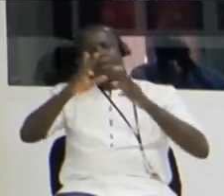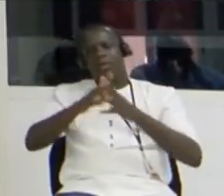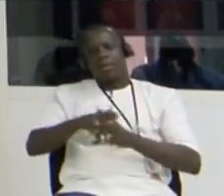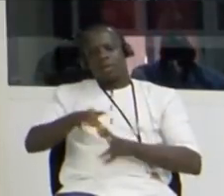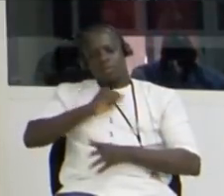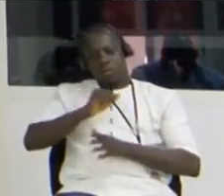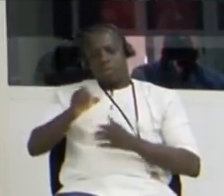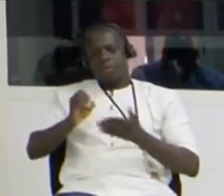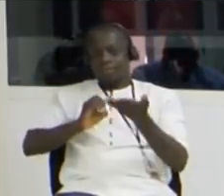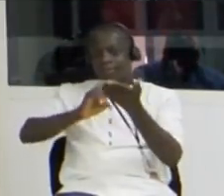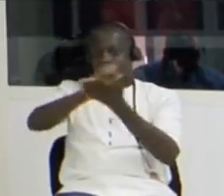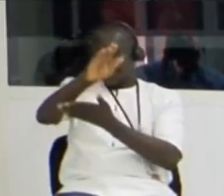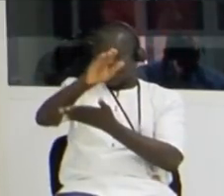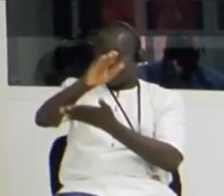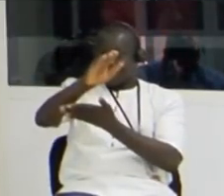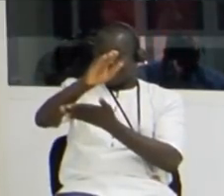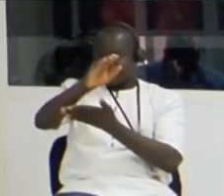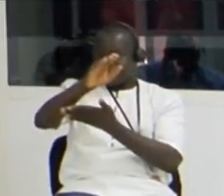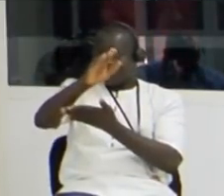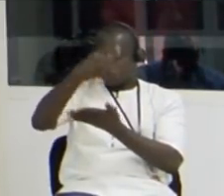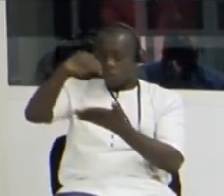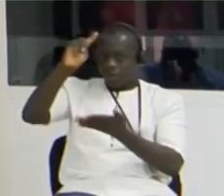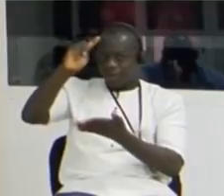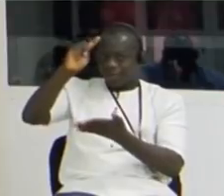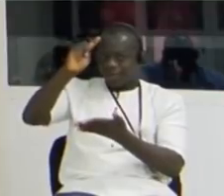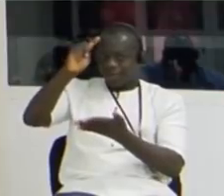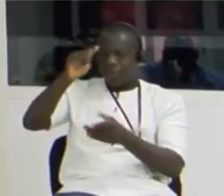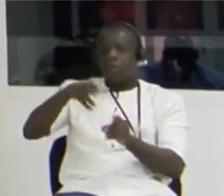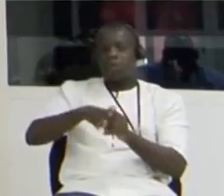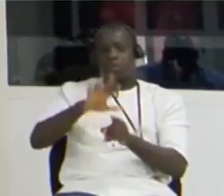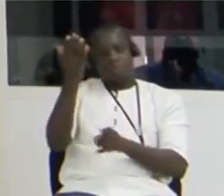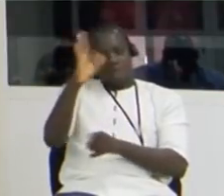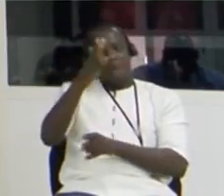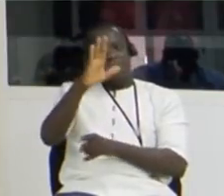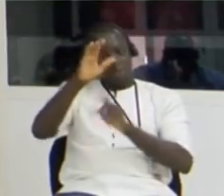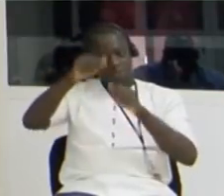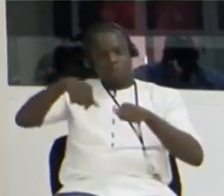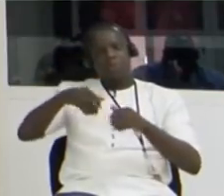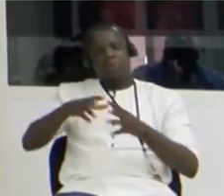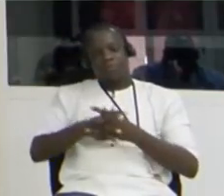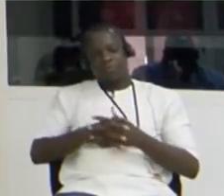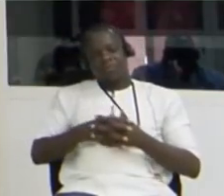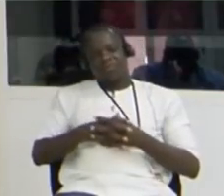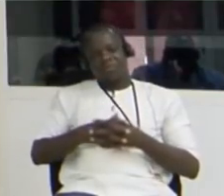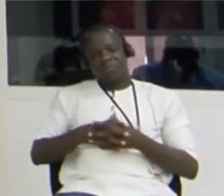give him directives. Is that correct? It could be.